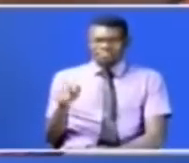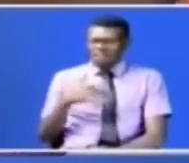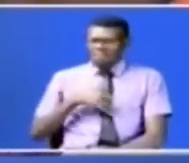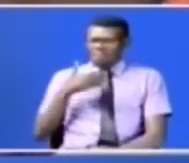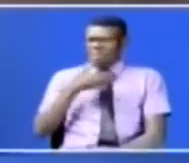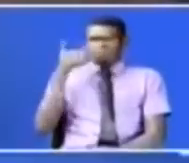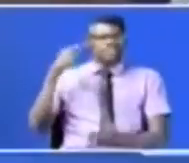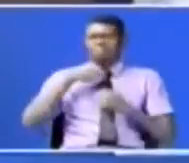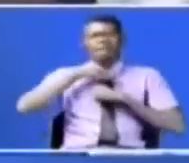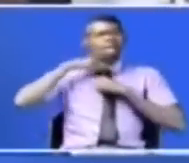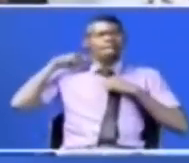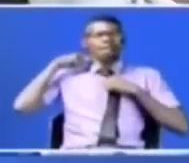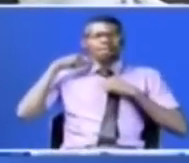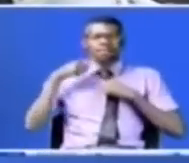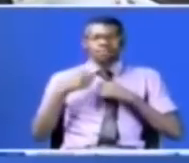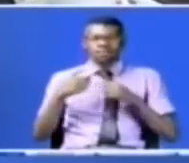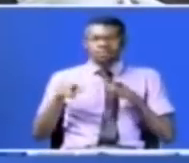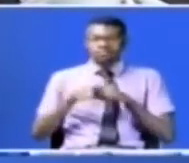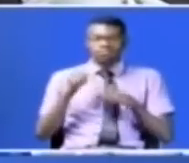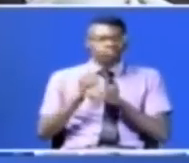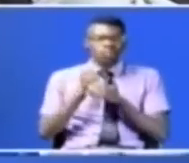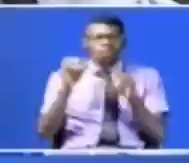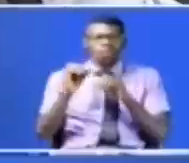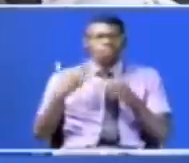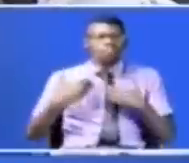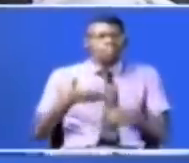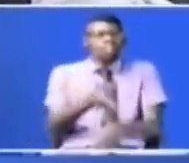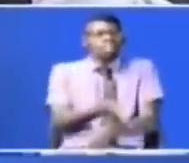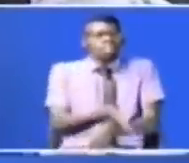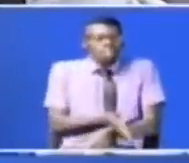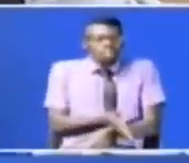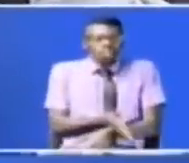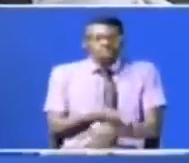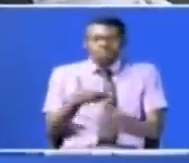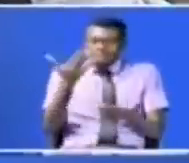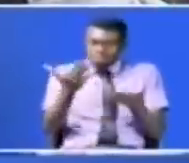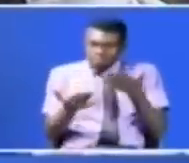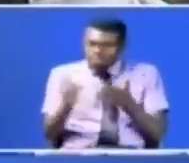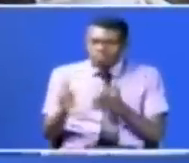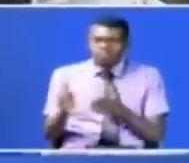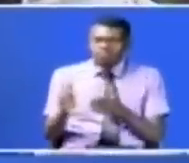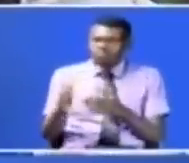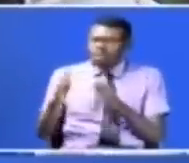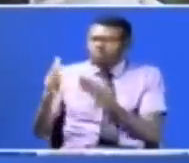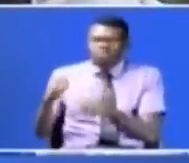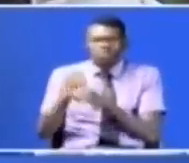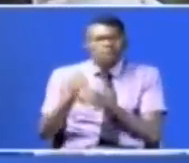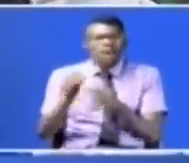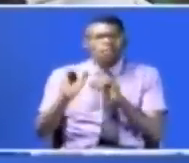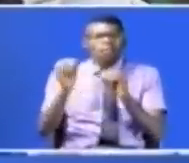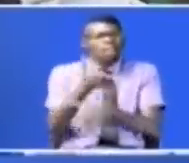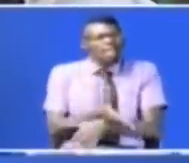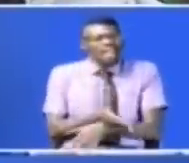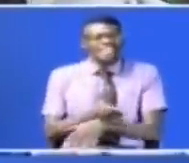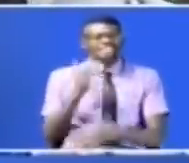tu ajinyonge kutokuwa mbizi. Sasa unajua mtu akikosa kama yani hana cha kufanya, saa nyingine